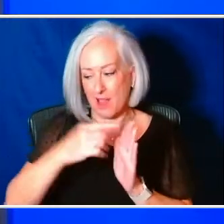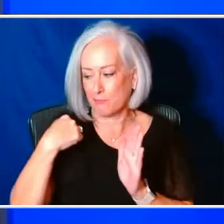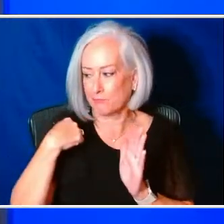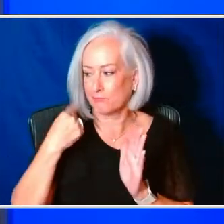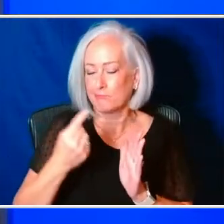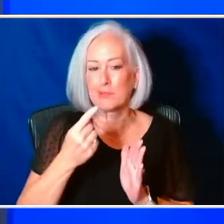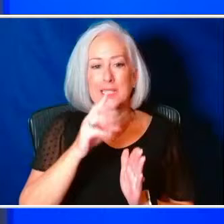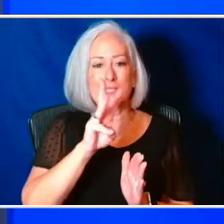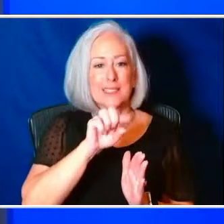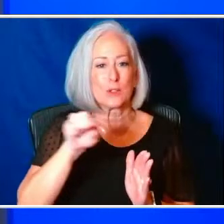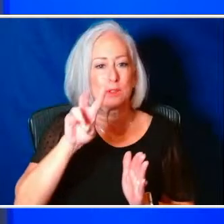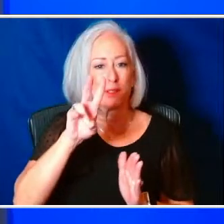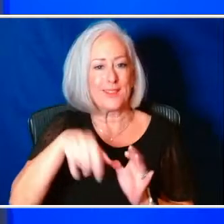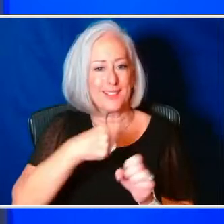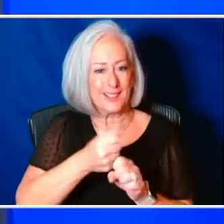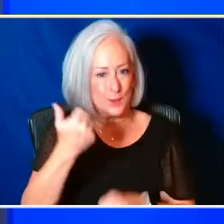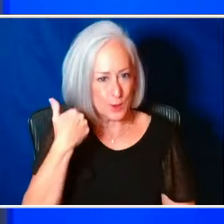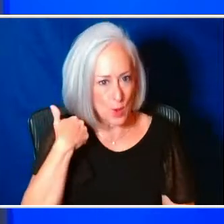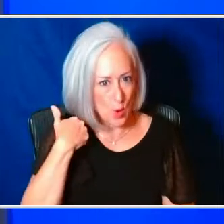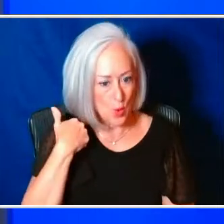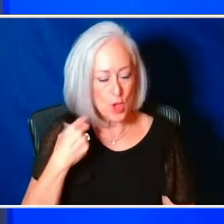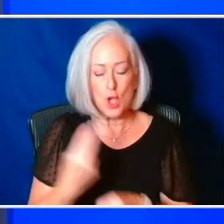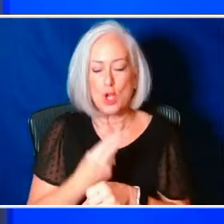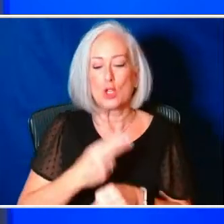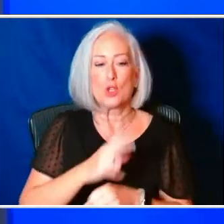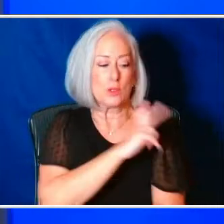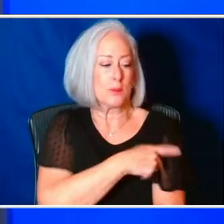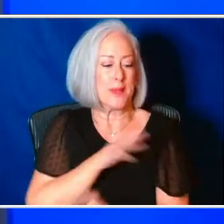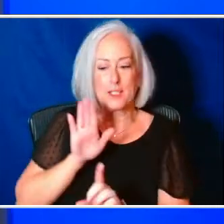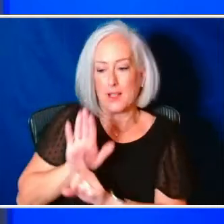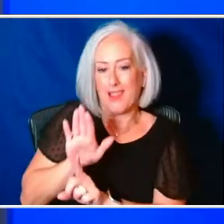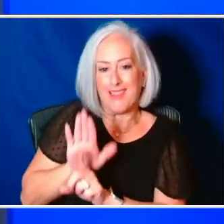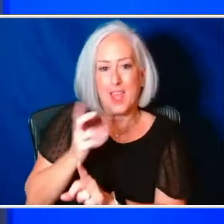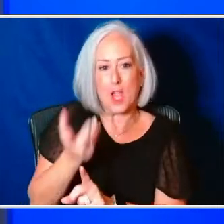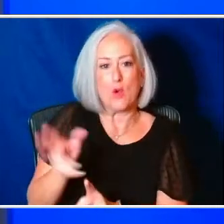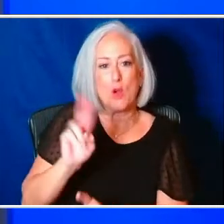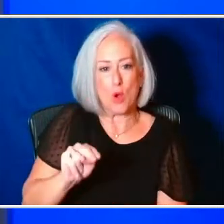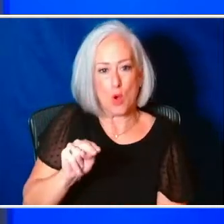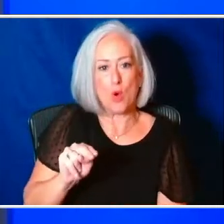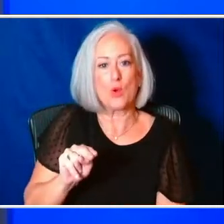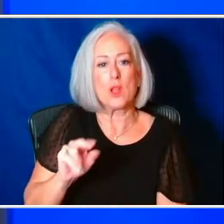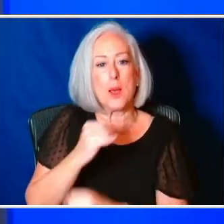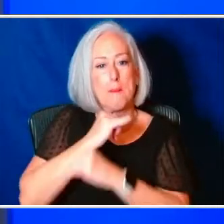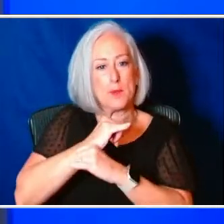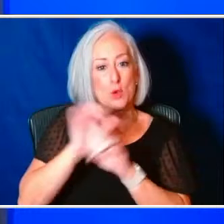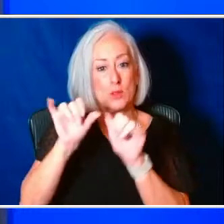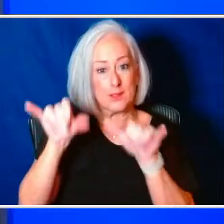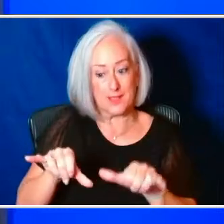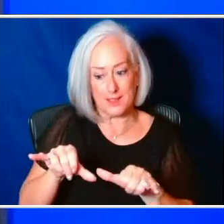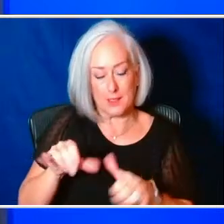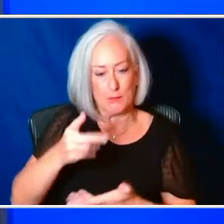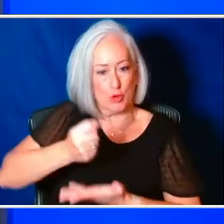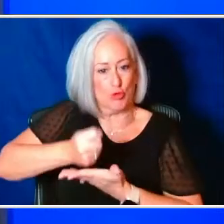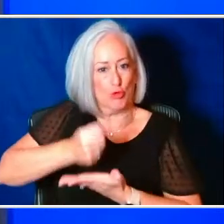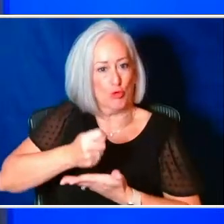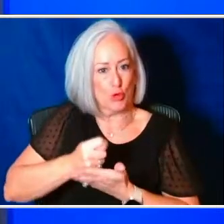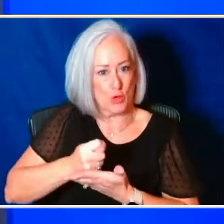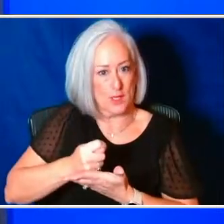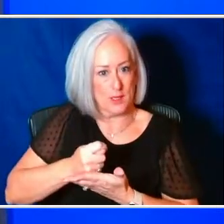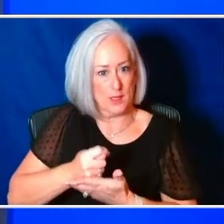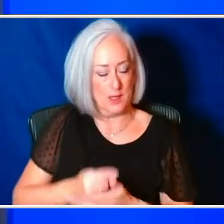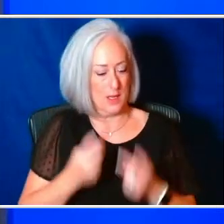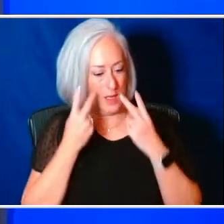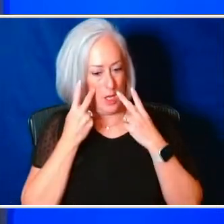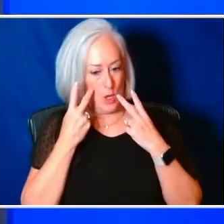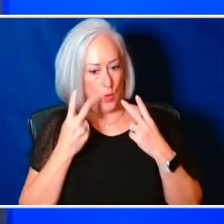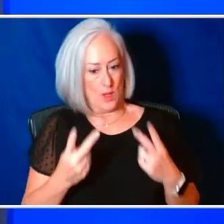it's trying to use the patient's own immune system to treat the lung cancer. And what we're seeing, not just in lung cancer, but in other